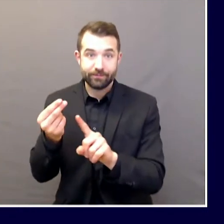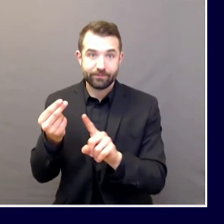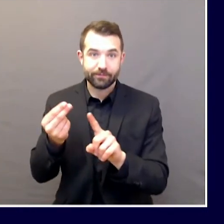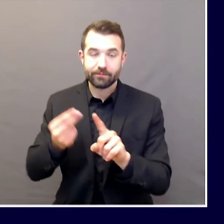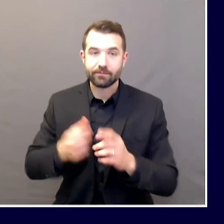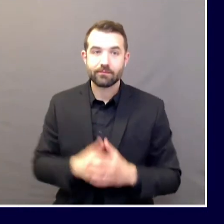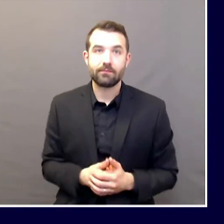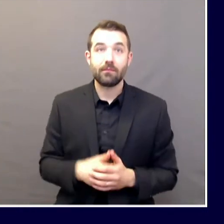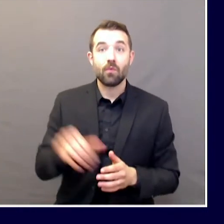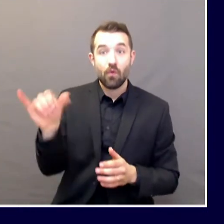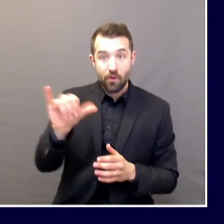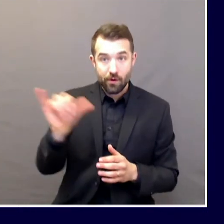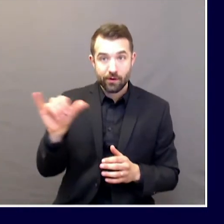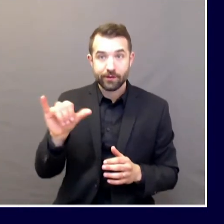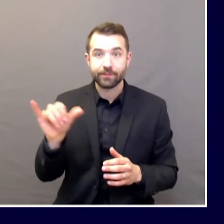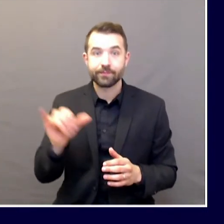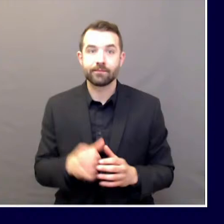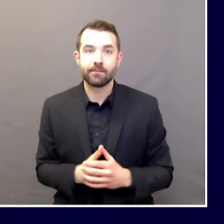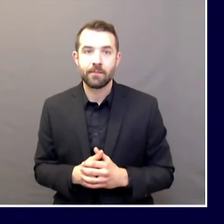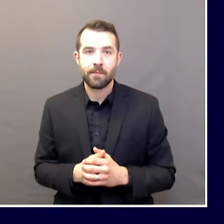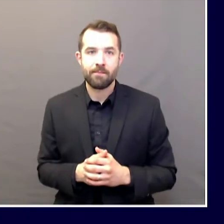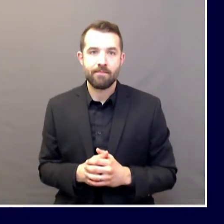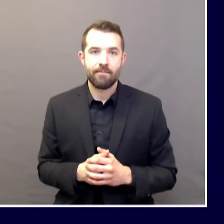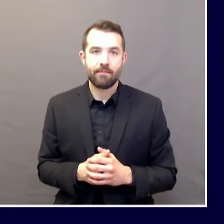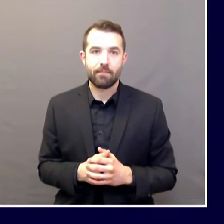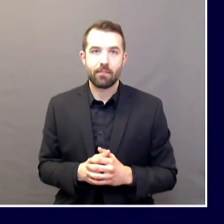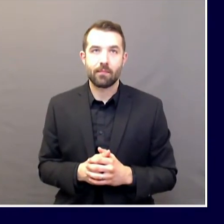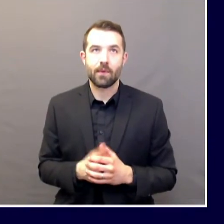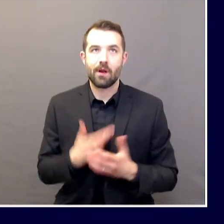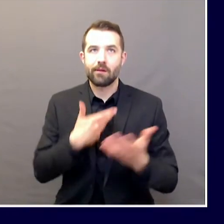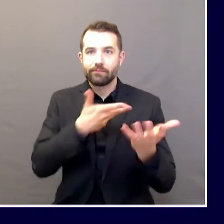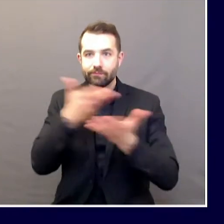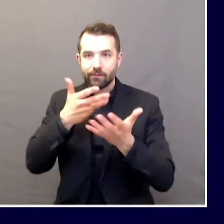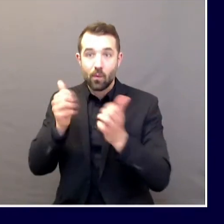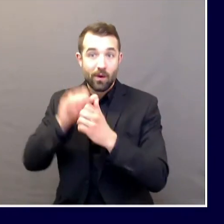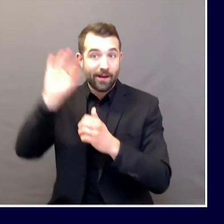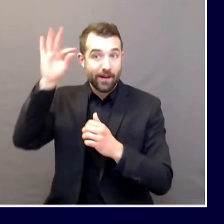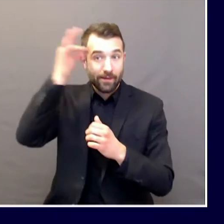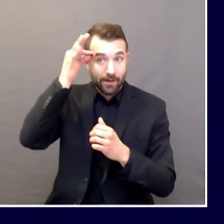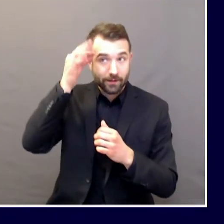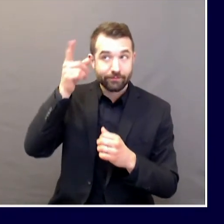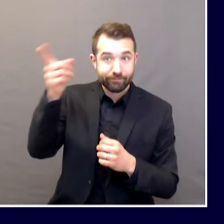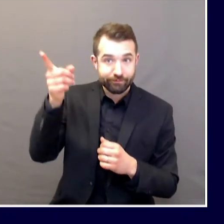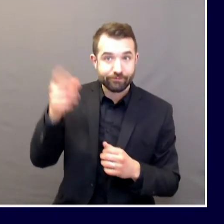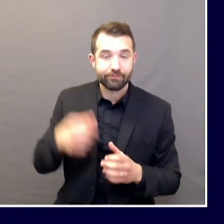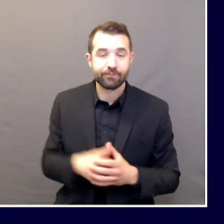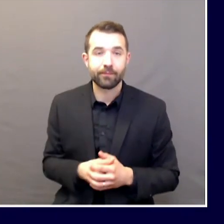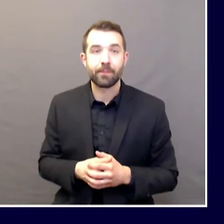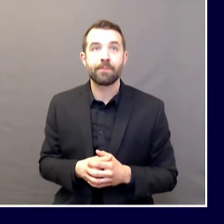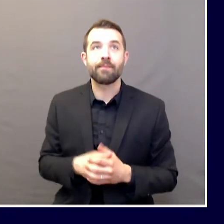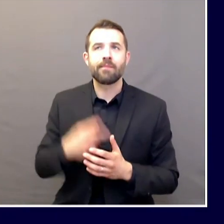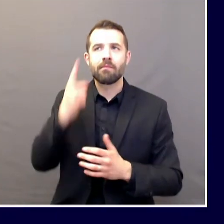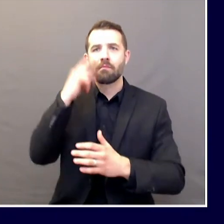to hear, we're speaking with my federal colleagues as well about the projected increases in vaccine